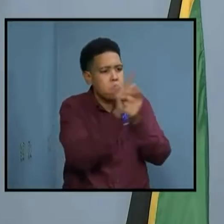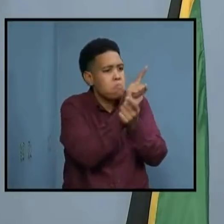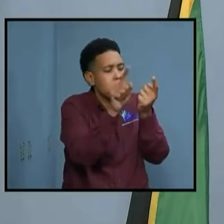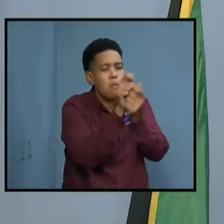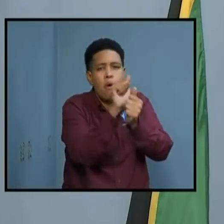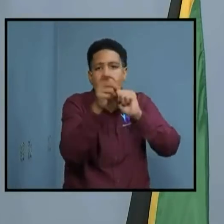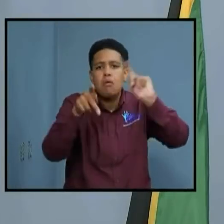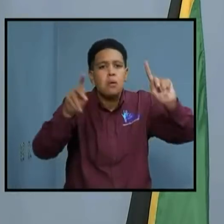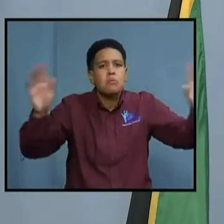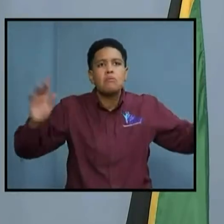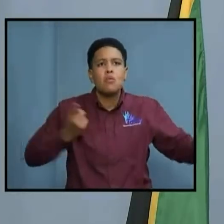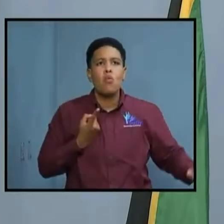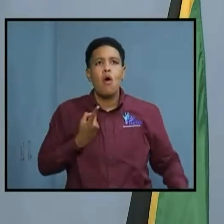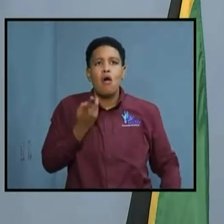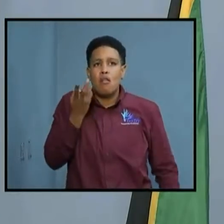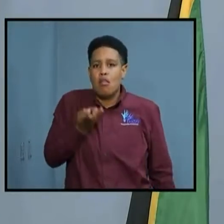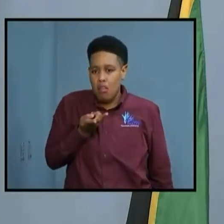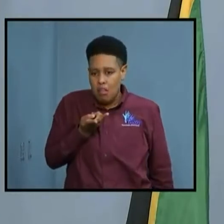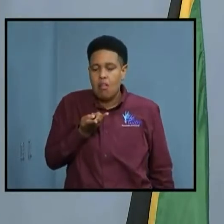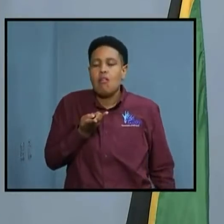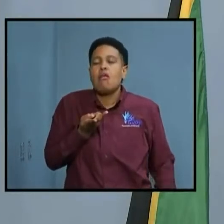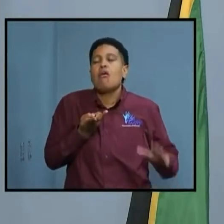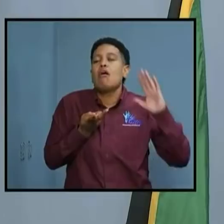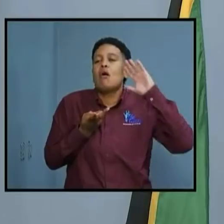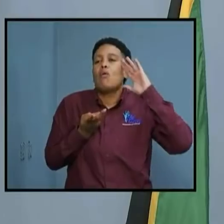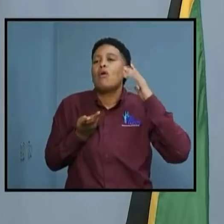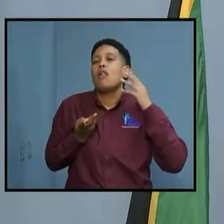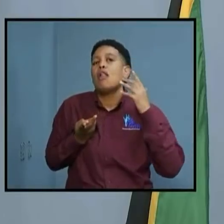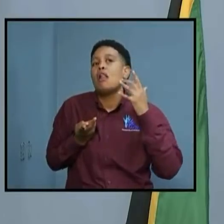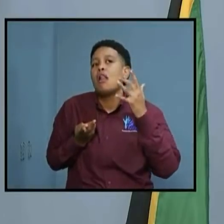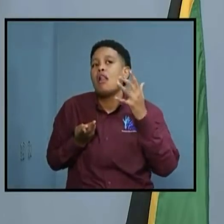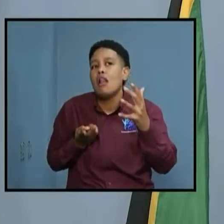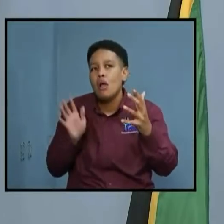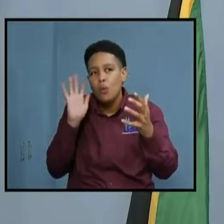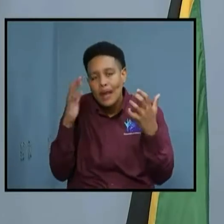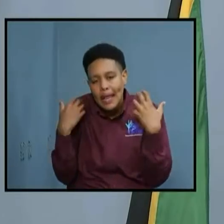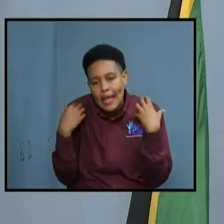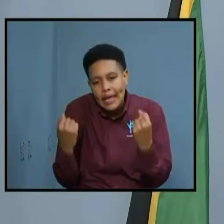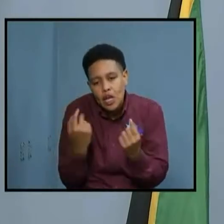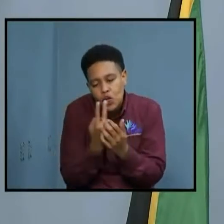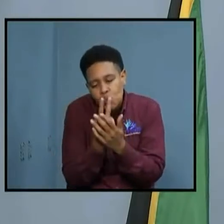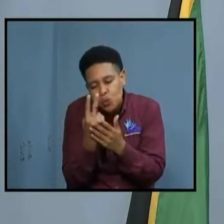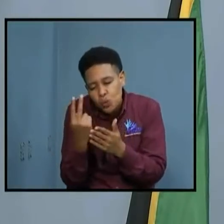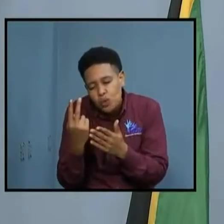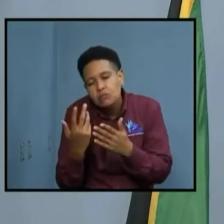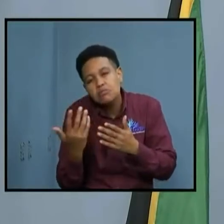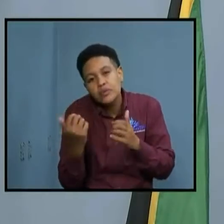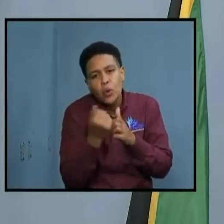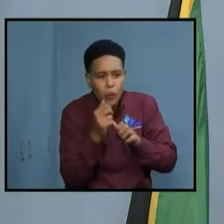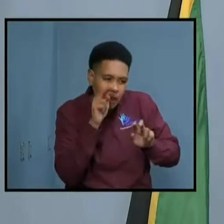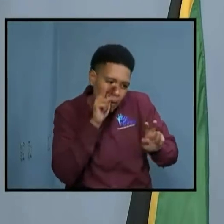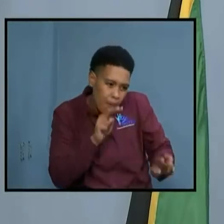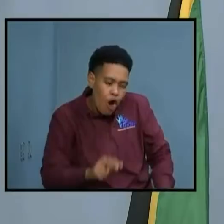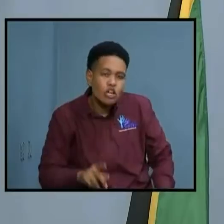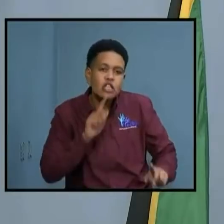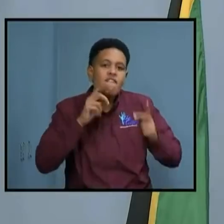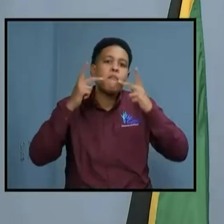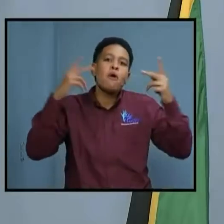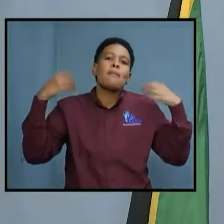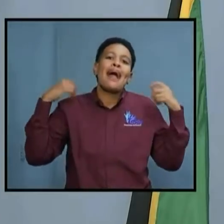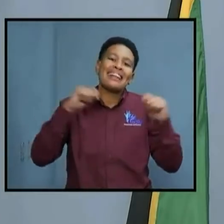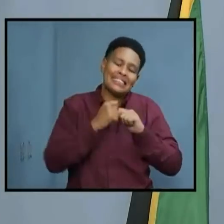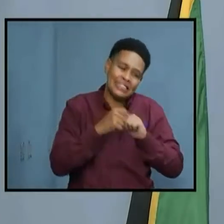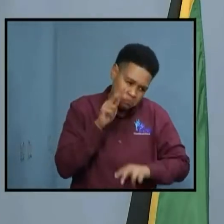others, and they will get well over time, whether 2 weeks or so, with the monitoring, of course, of the public health